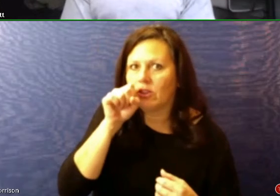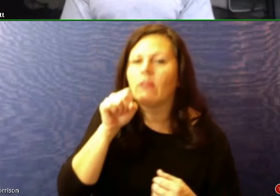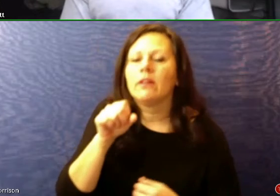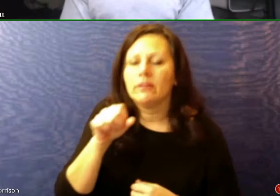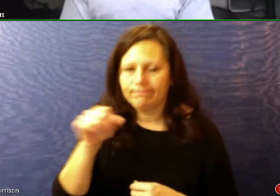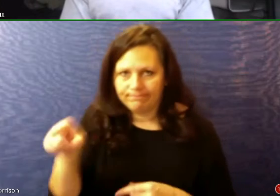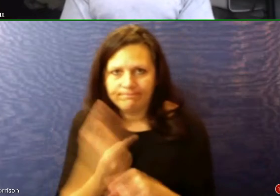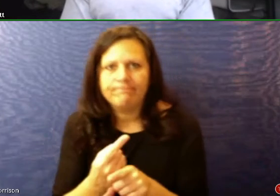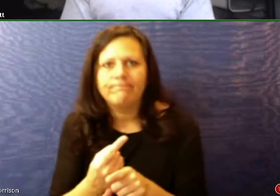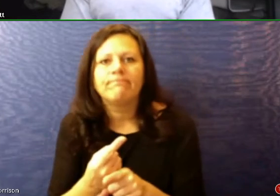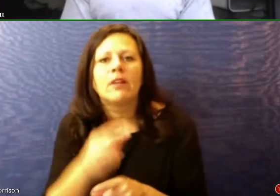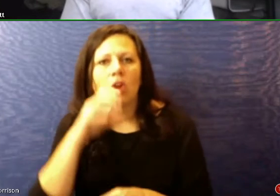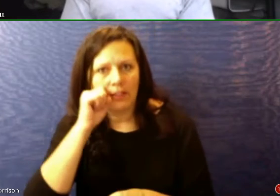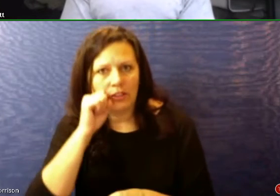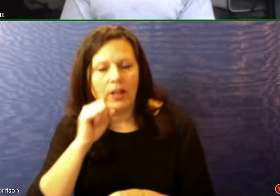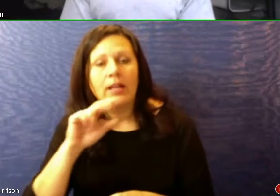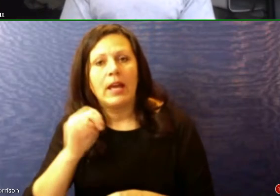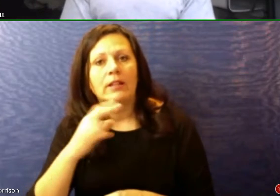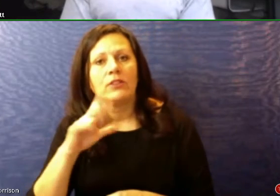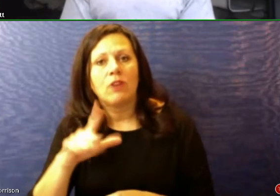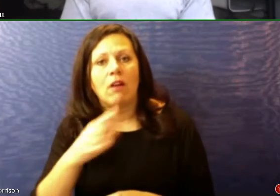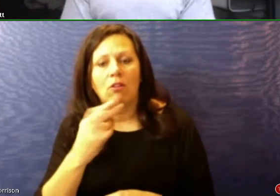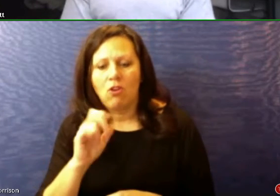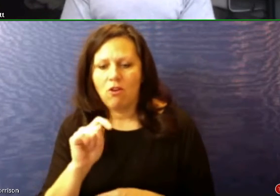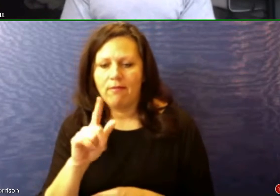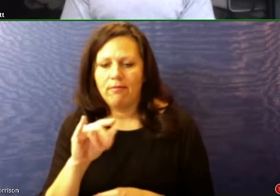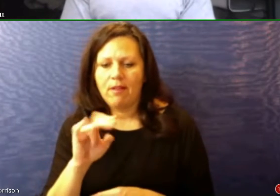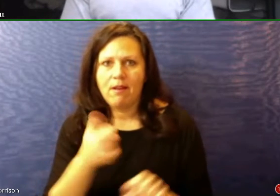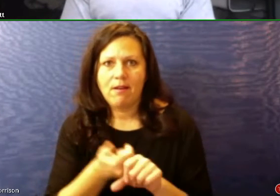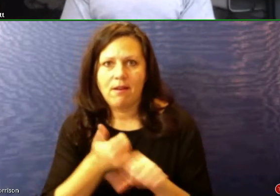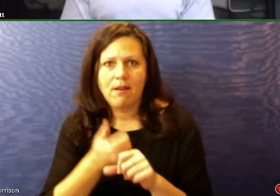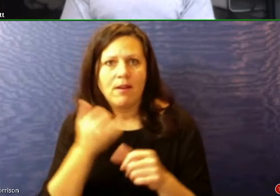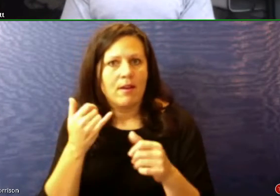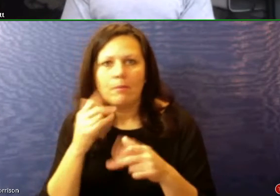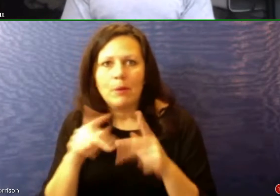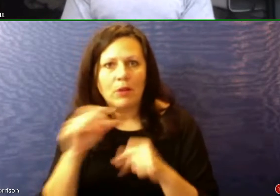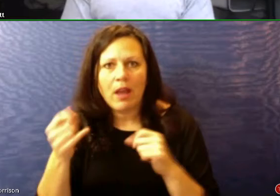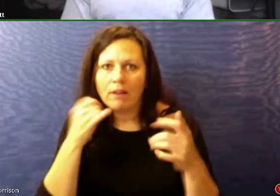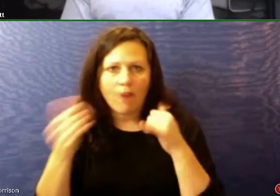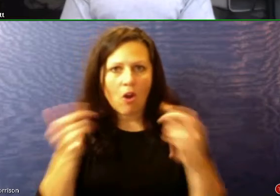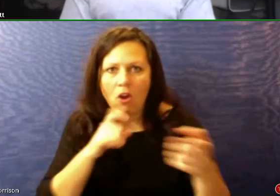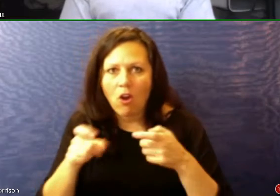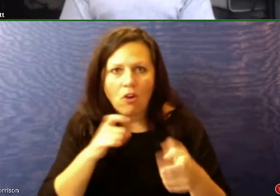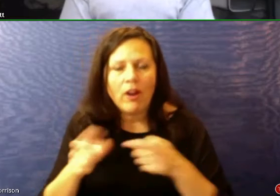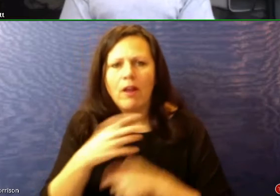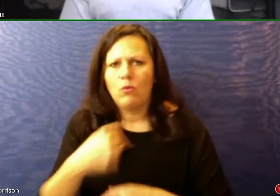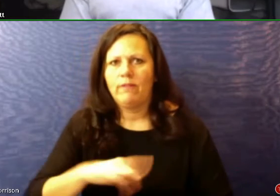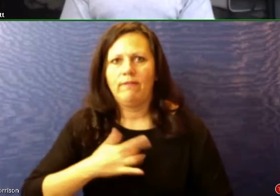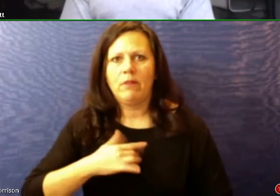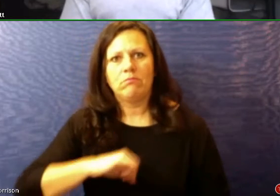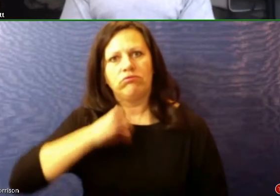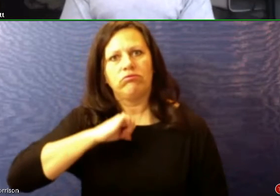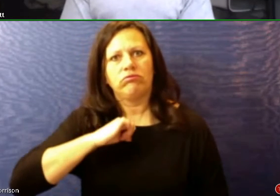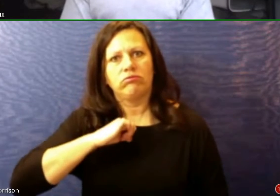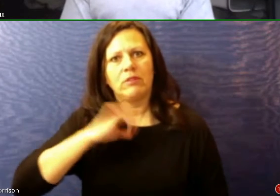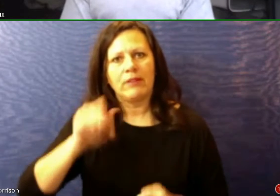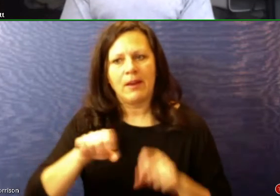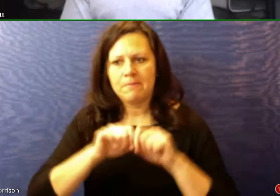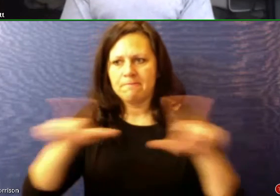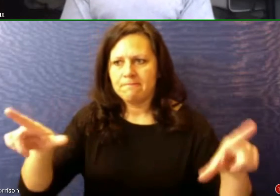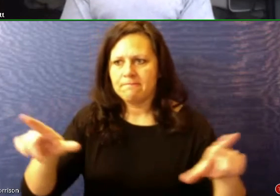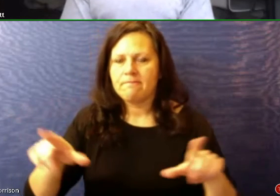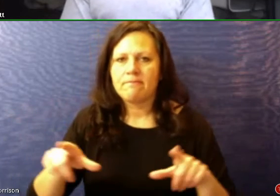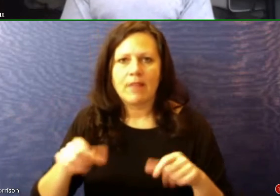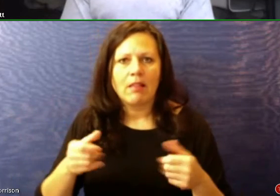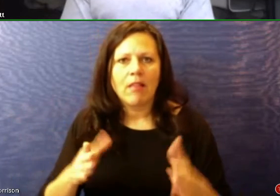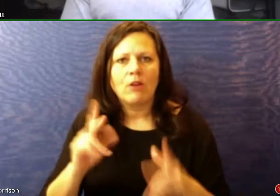this NHL hotline is something where we are proud to you know, put out there to give people those opportunities that